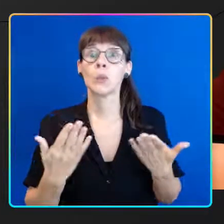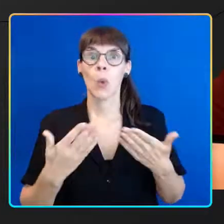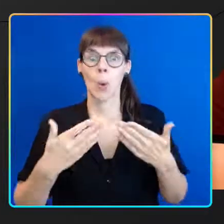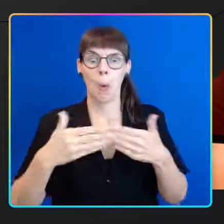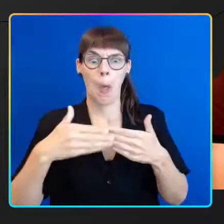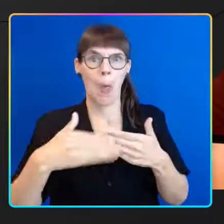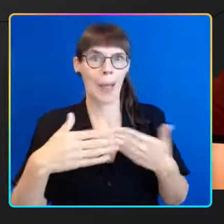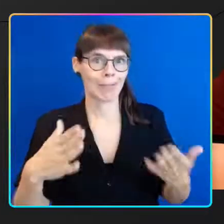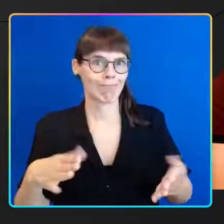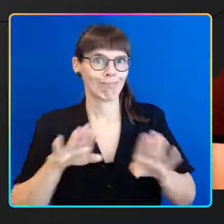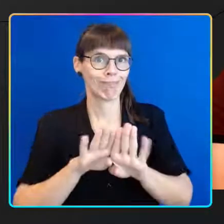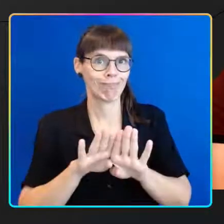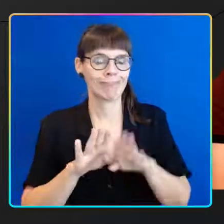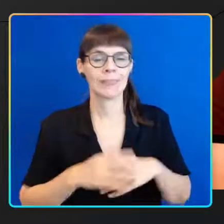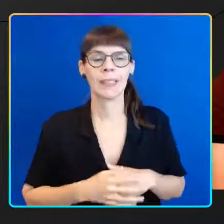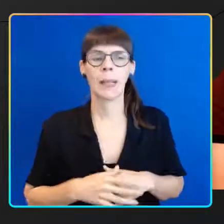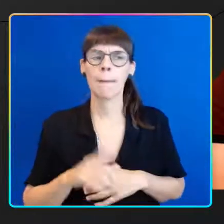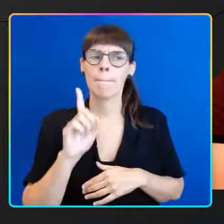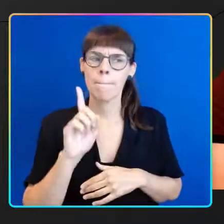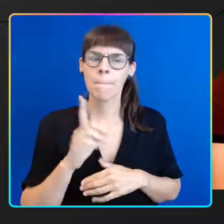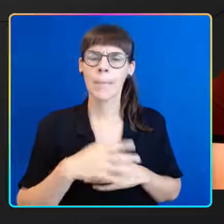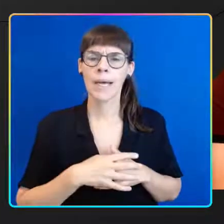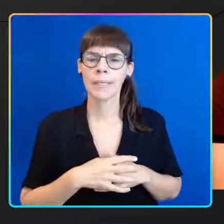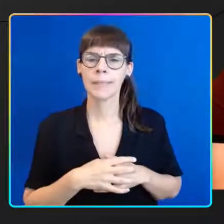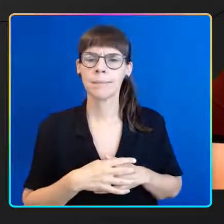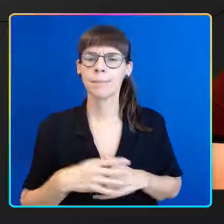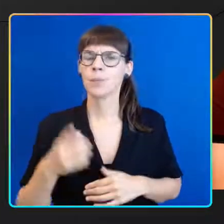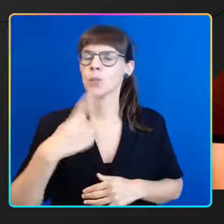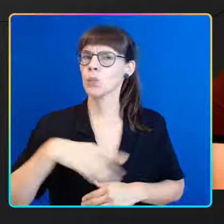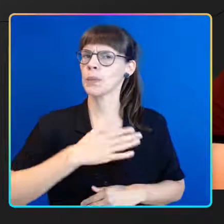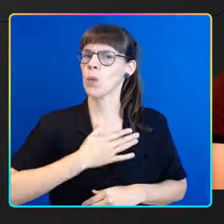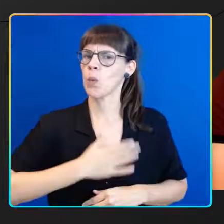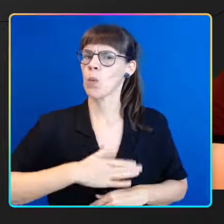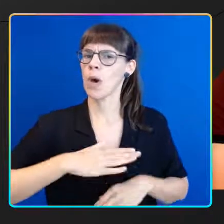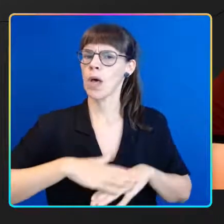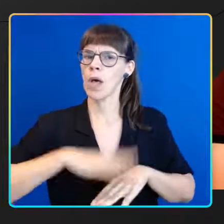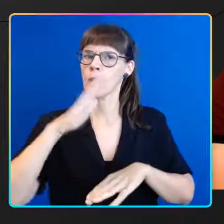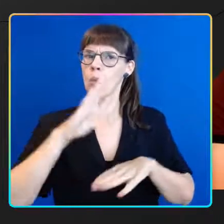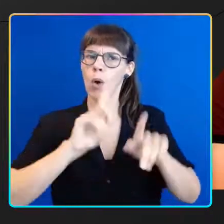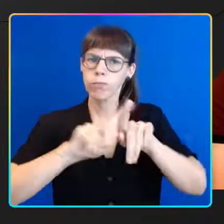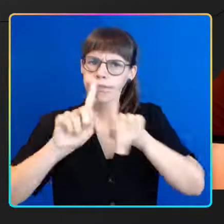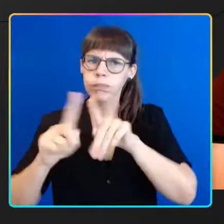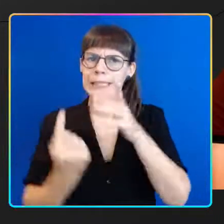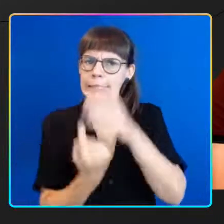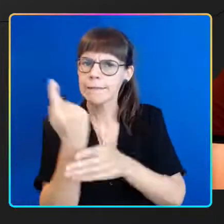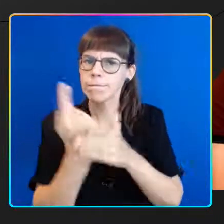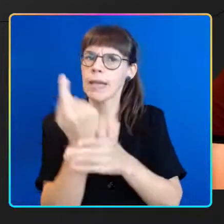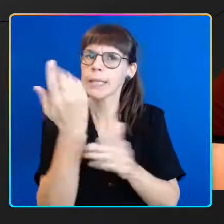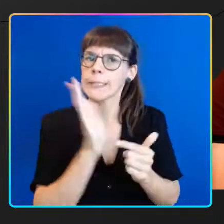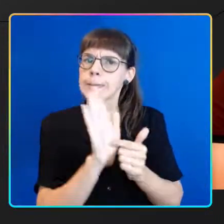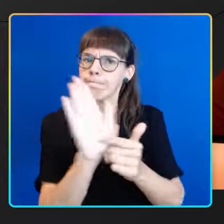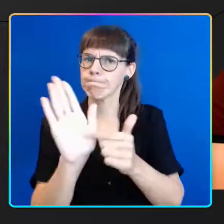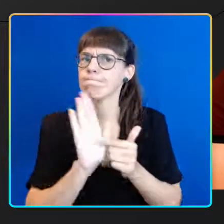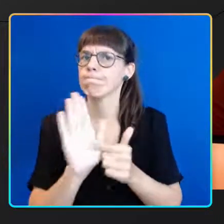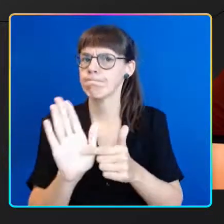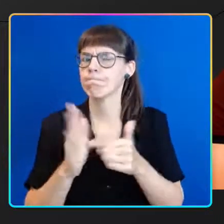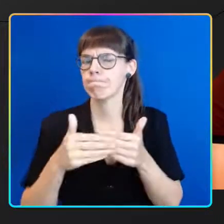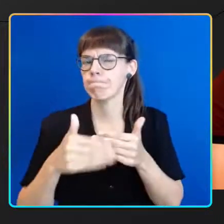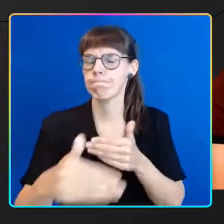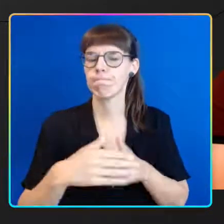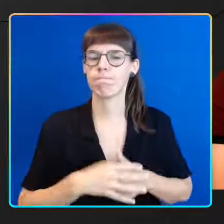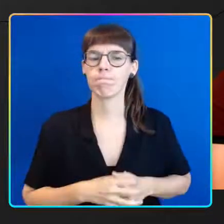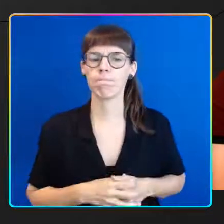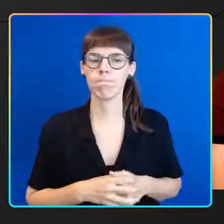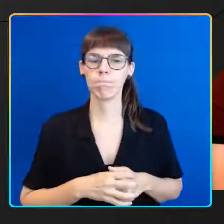mentioned at the start that we want to highlight a couple of events that are coming up. So, Henk, we were